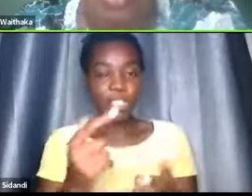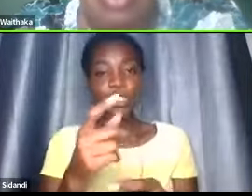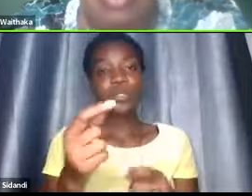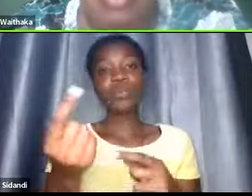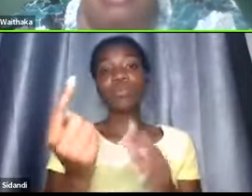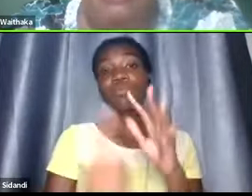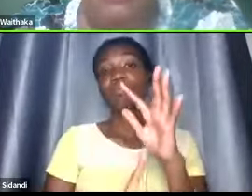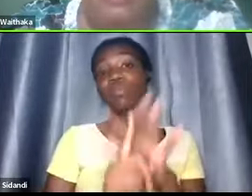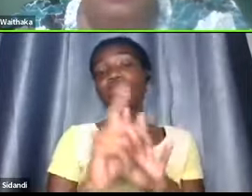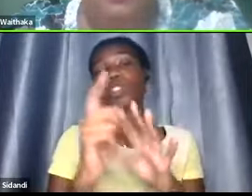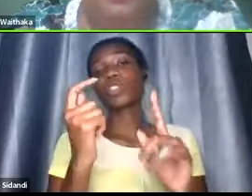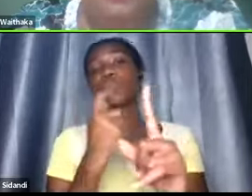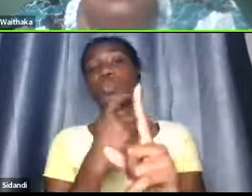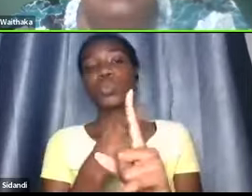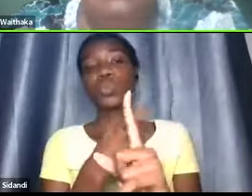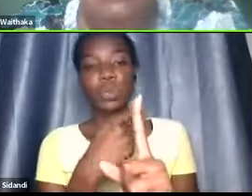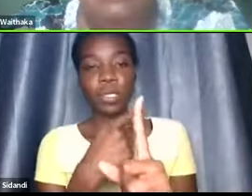tool